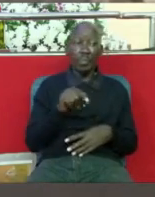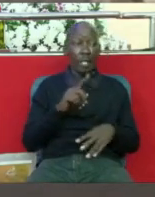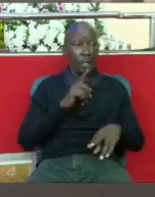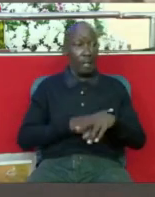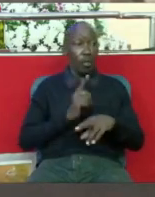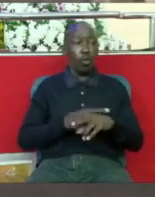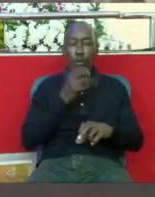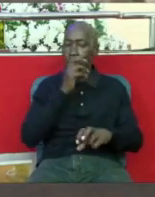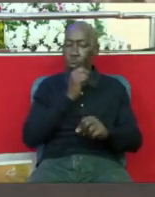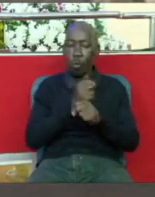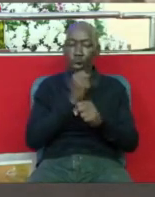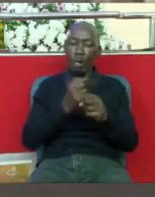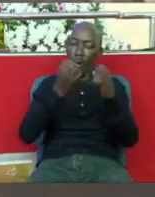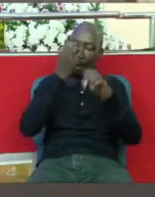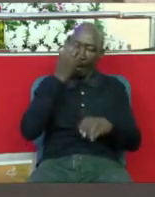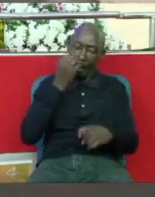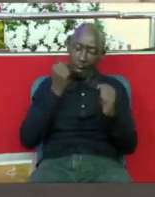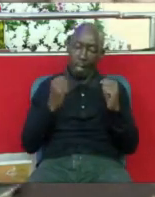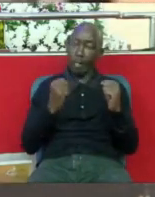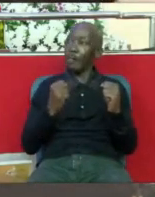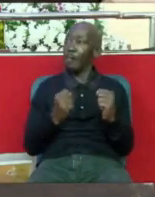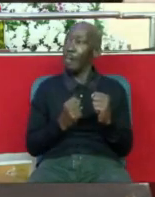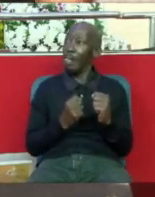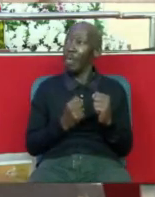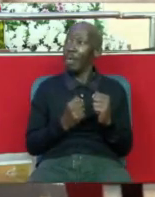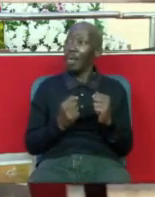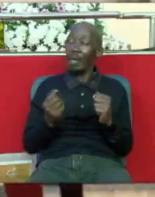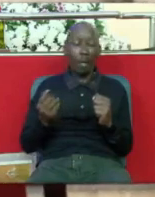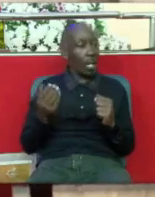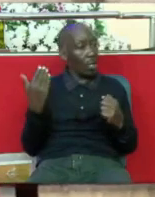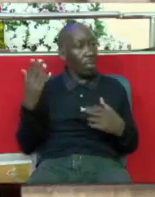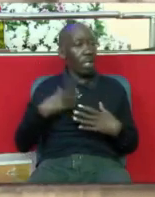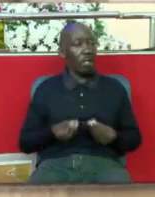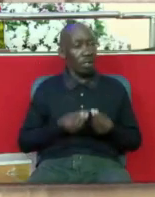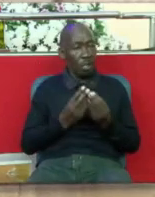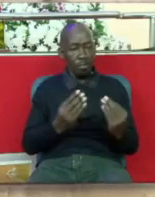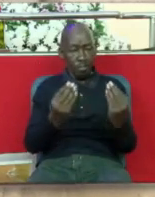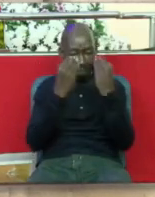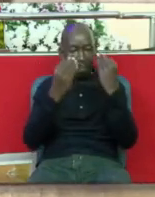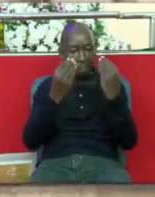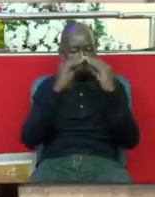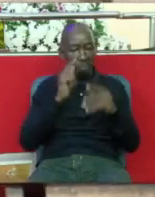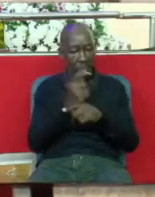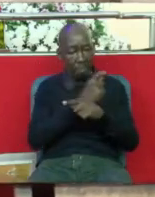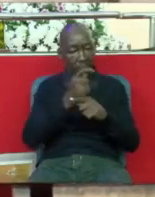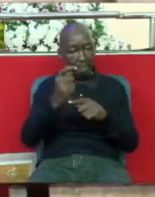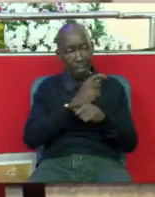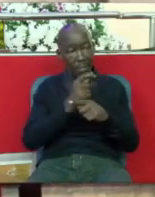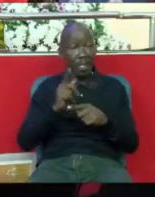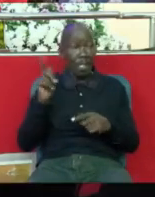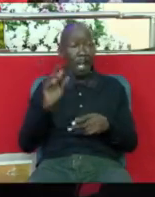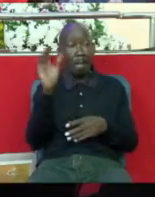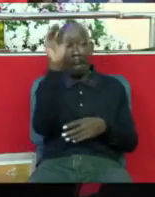work harder. Akarudi kazini akiwa na ari zaidi ya kufanya kazi. I was trained. Akapewa mafunzo. So my percentage